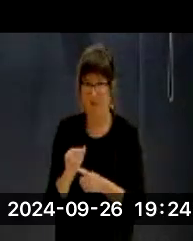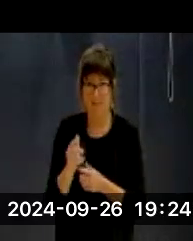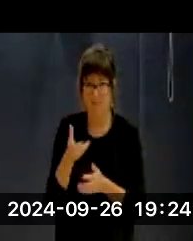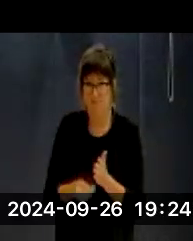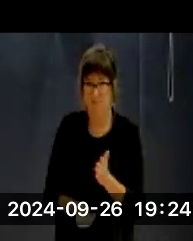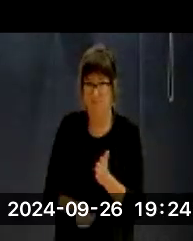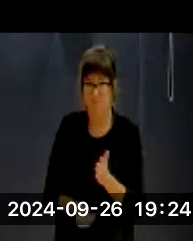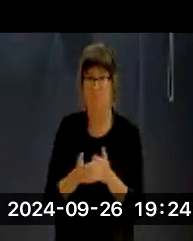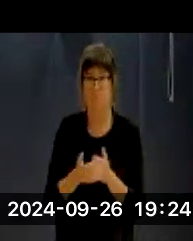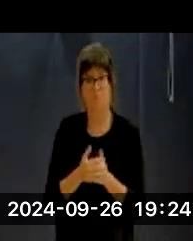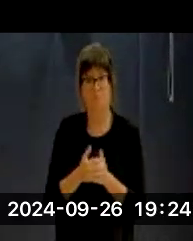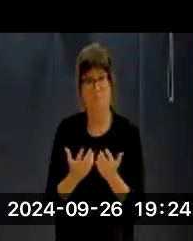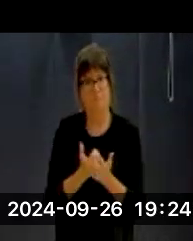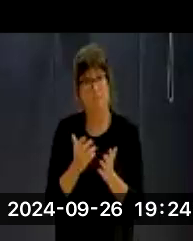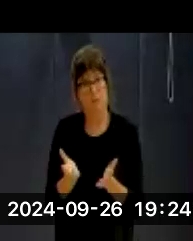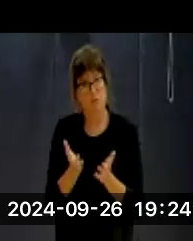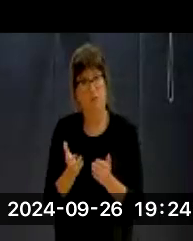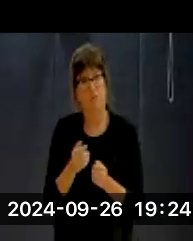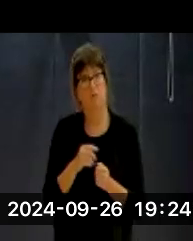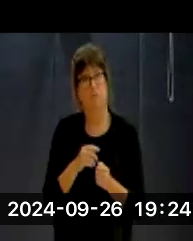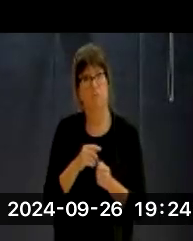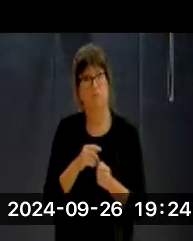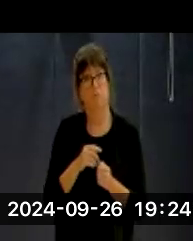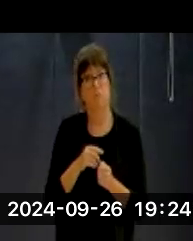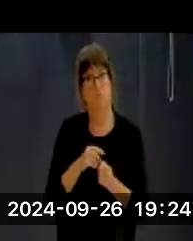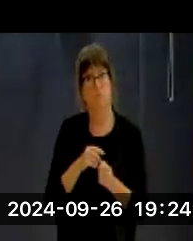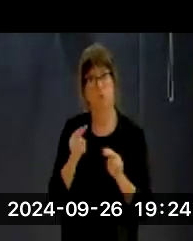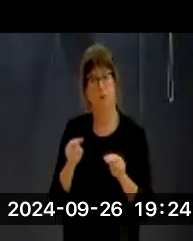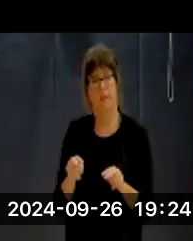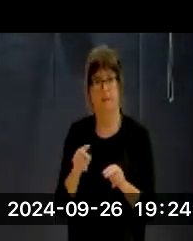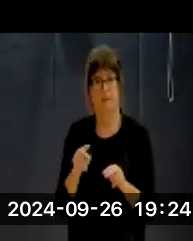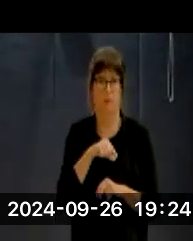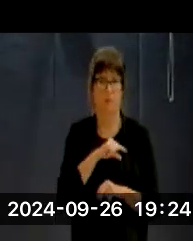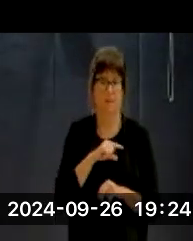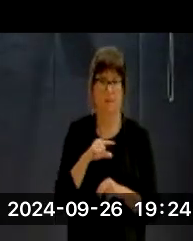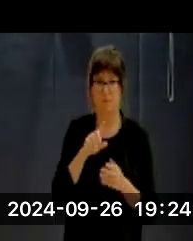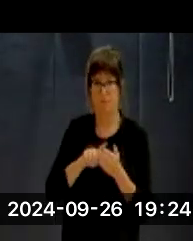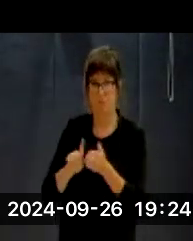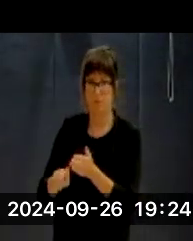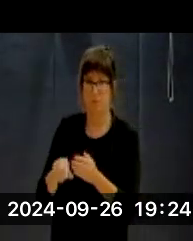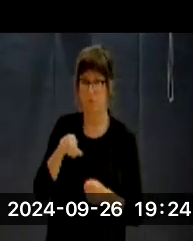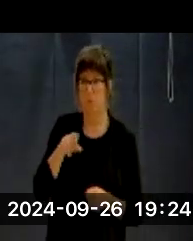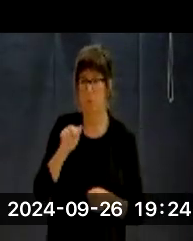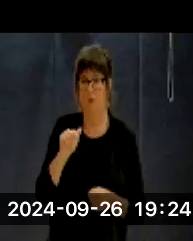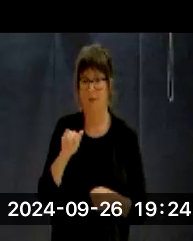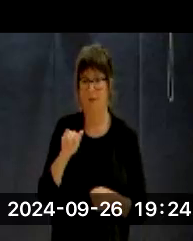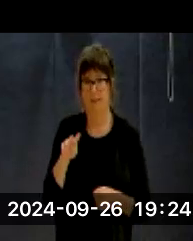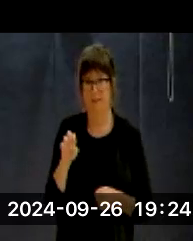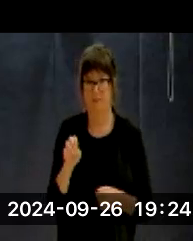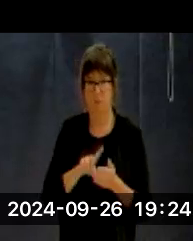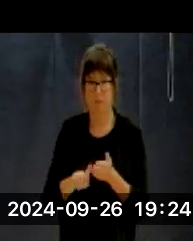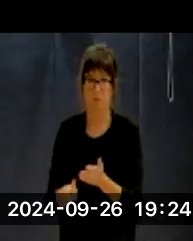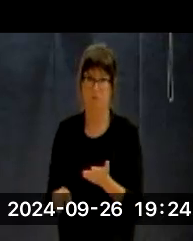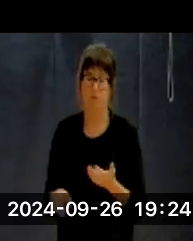to encourage perhaps looking also to qualitative research. So the kind of research that, let's say, the University of